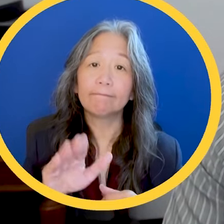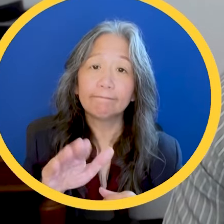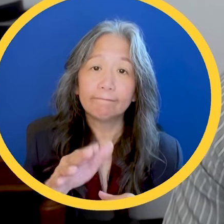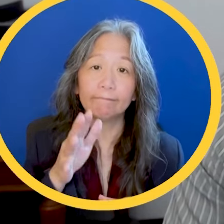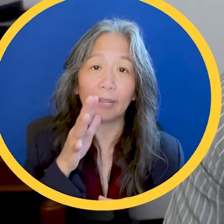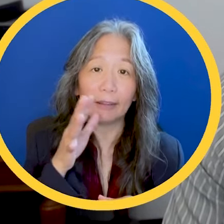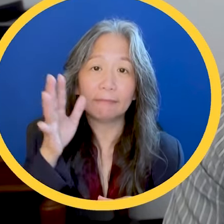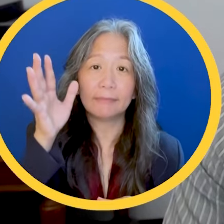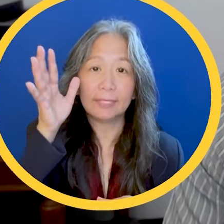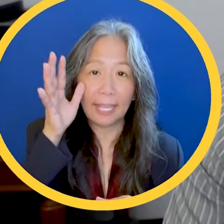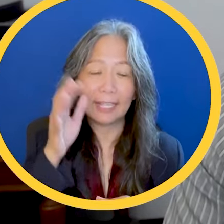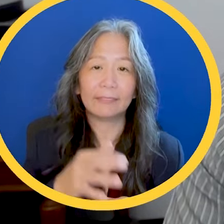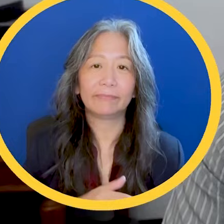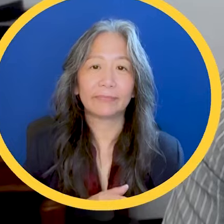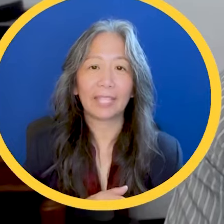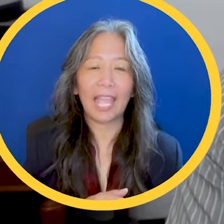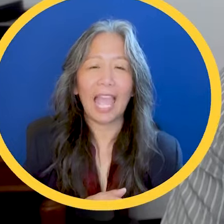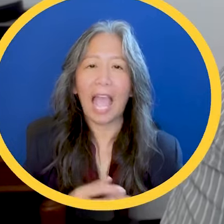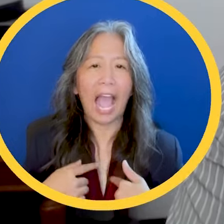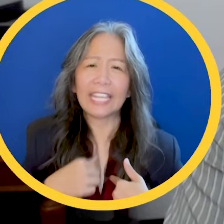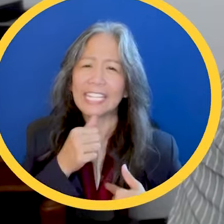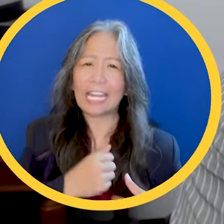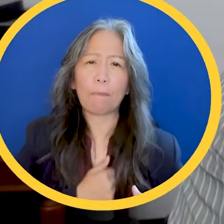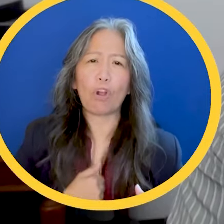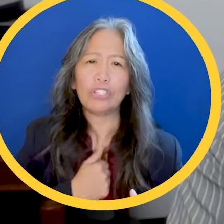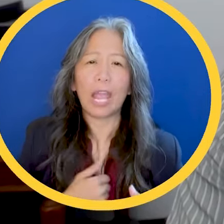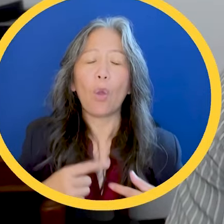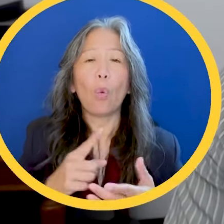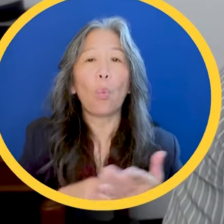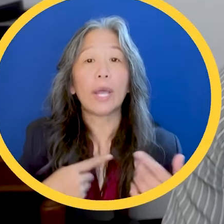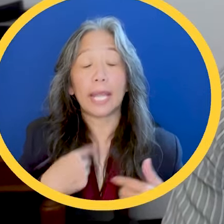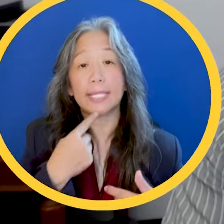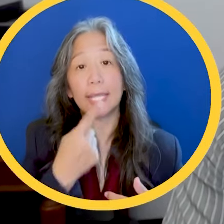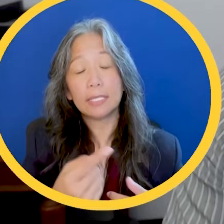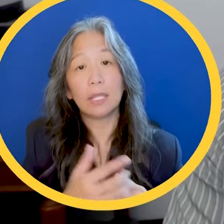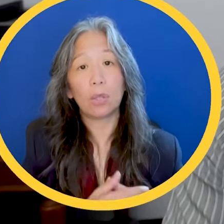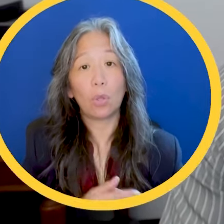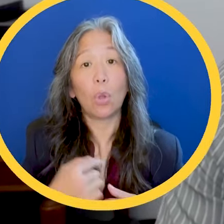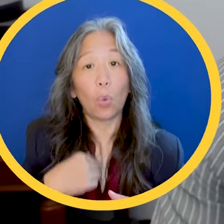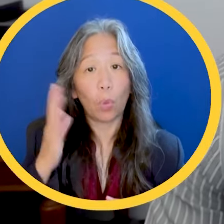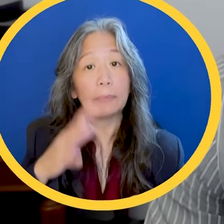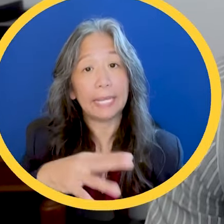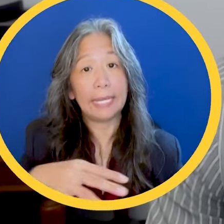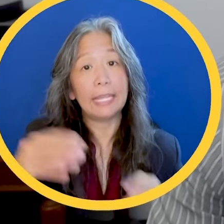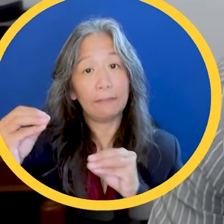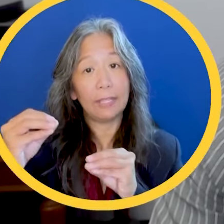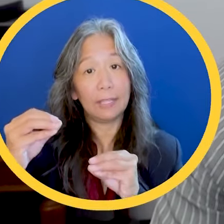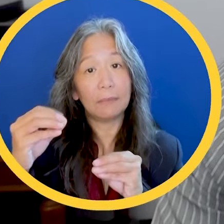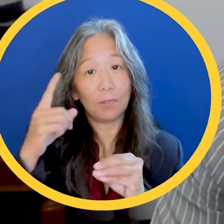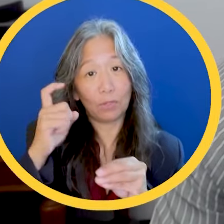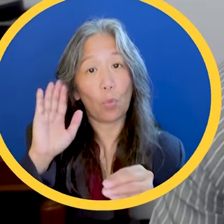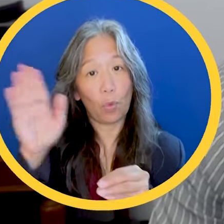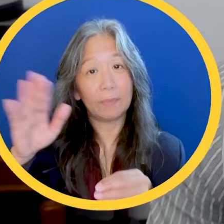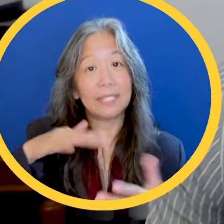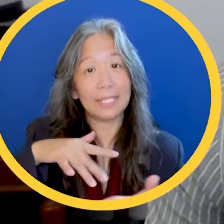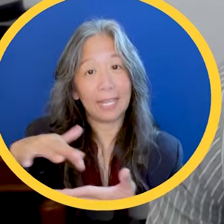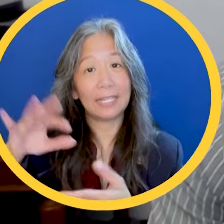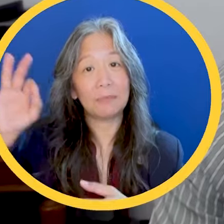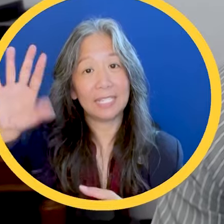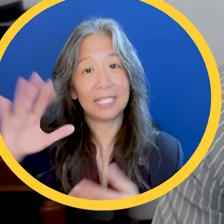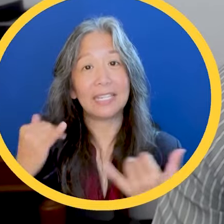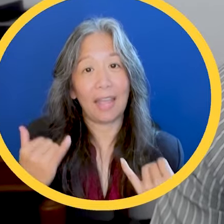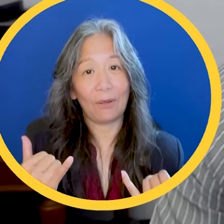mom, dad, I didn't apologize. But what I said was, you know, we're going to be leaving, because we're going to go study in the ministry